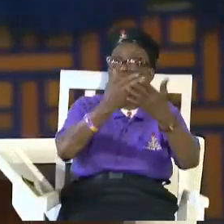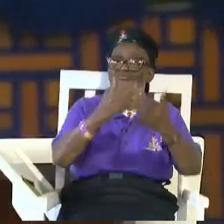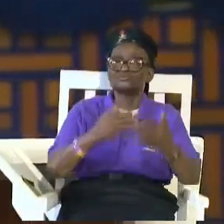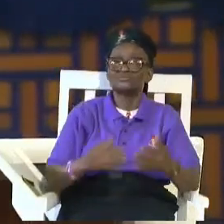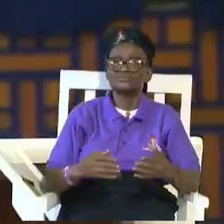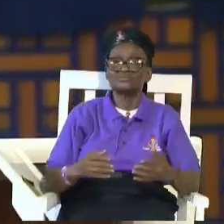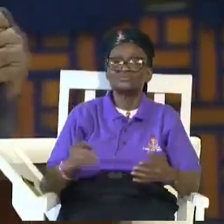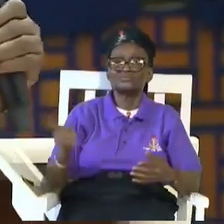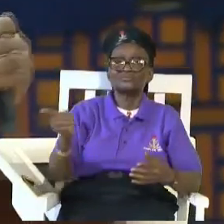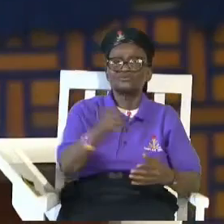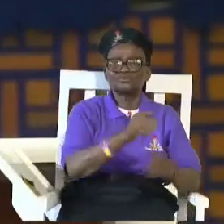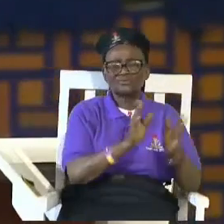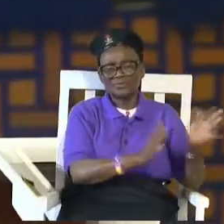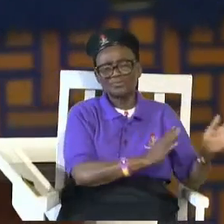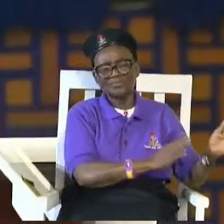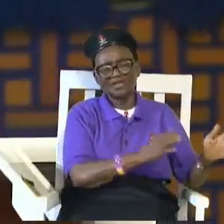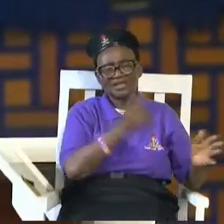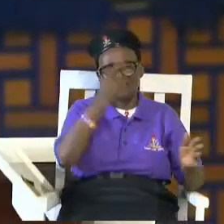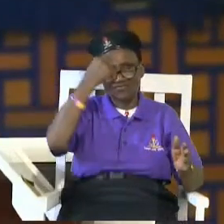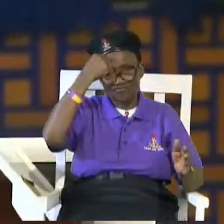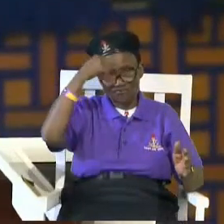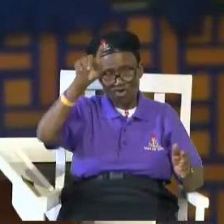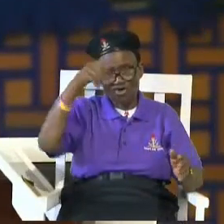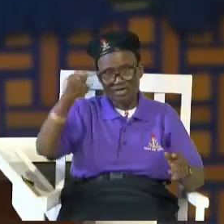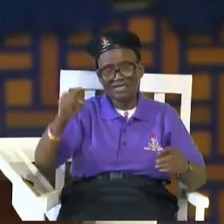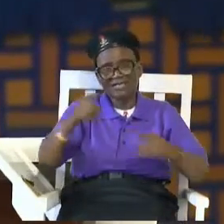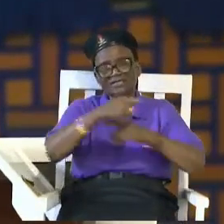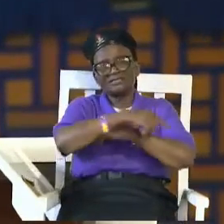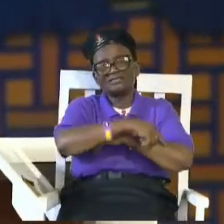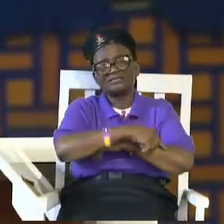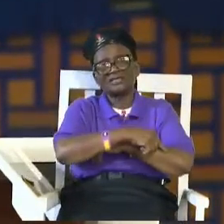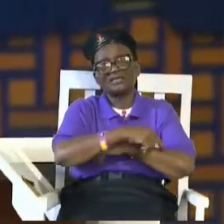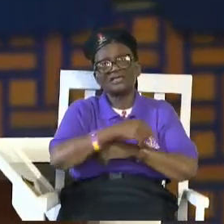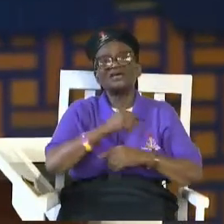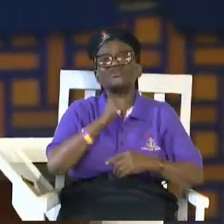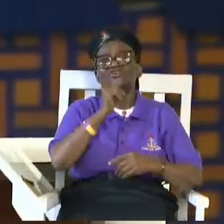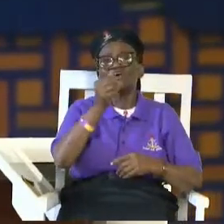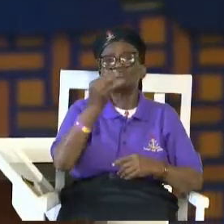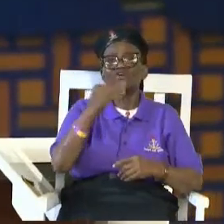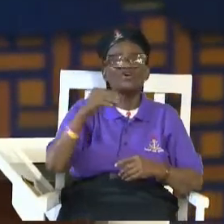You prepare for the day, a lot of noise, a lot of